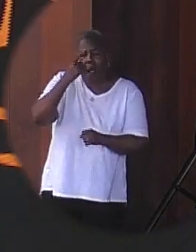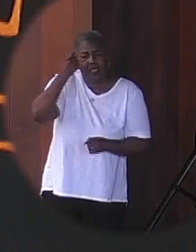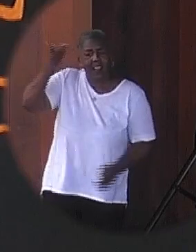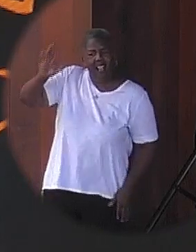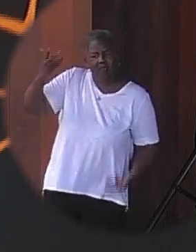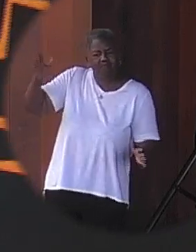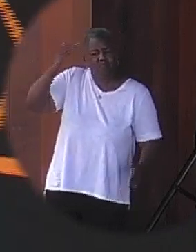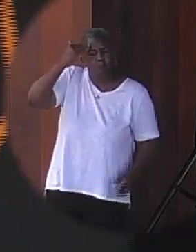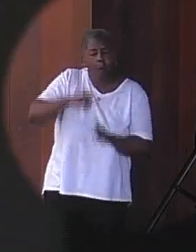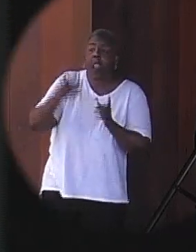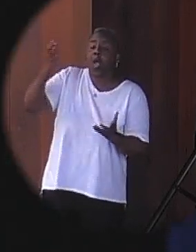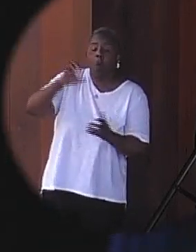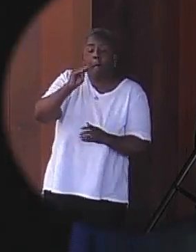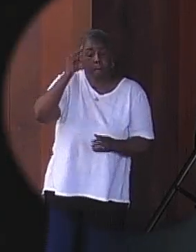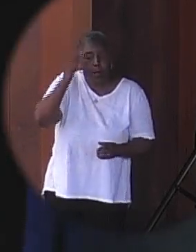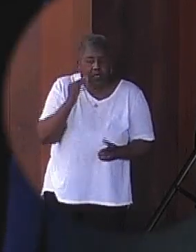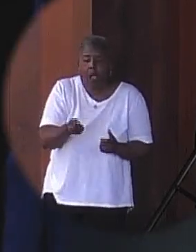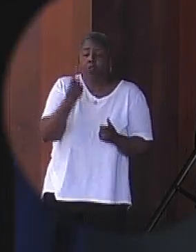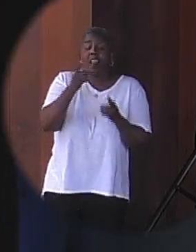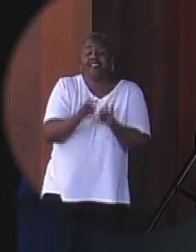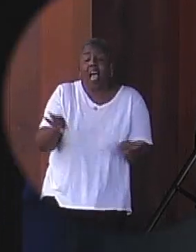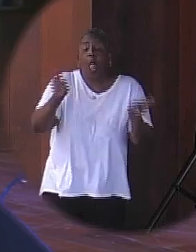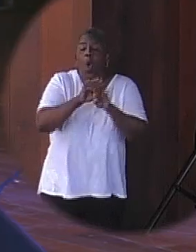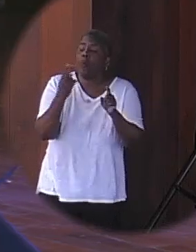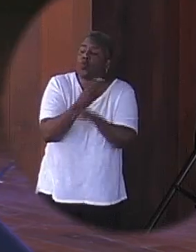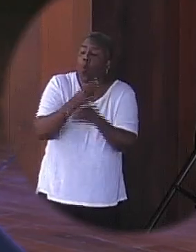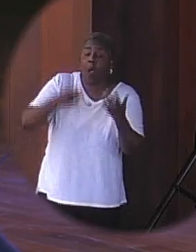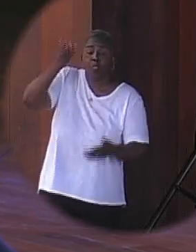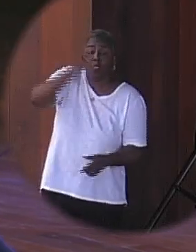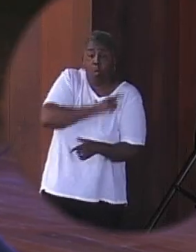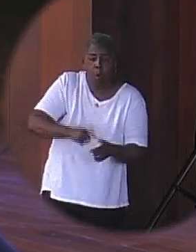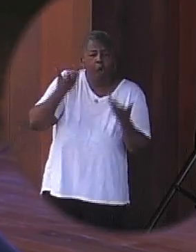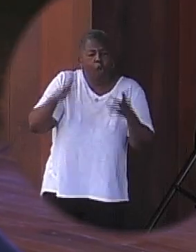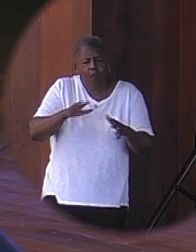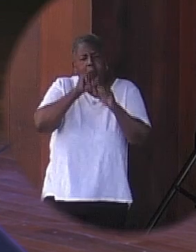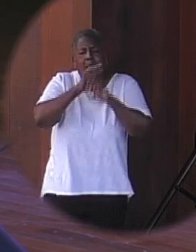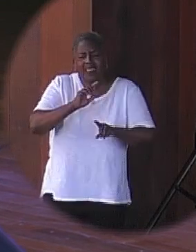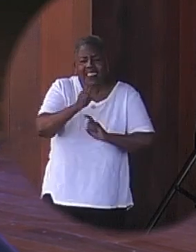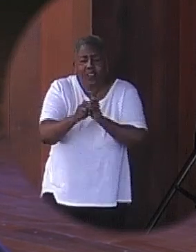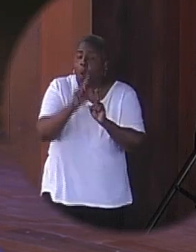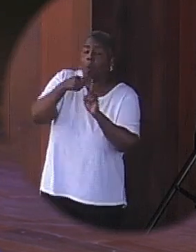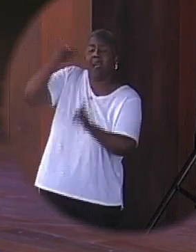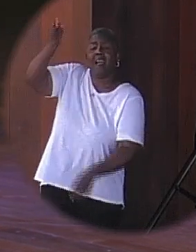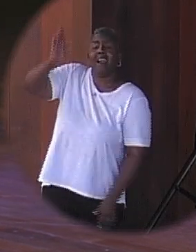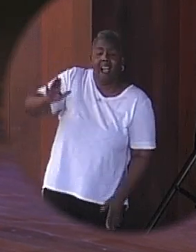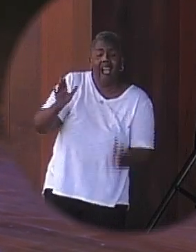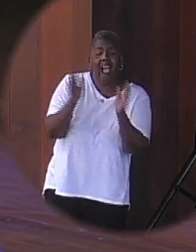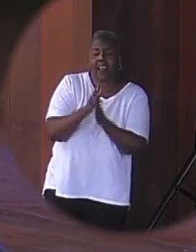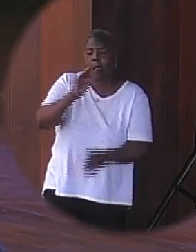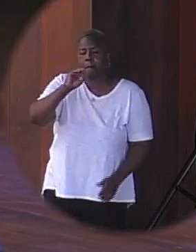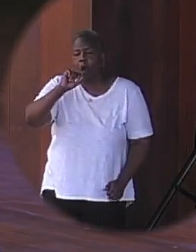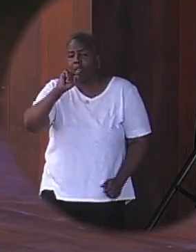know, but he wants Moses to learn the value of using what the Lord has already blessed him with. When God asks